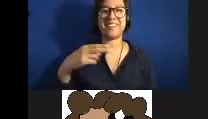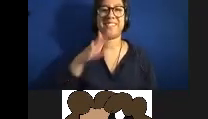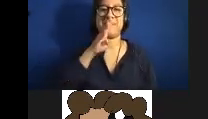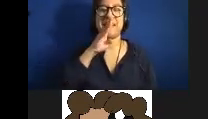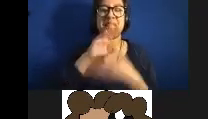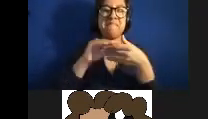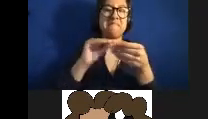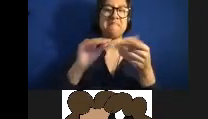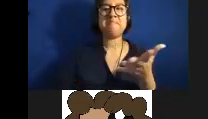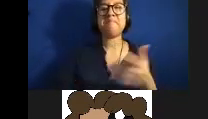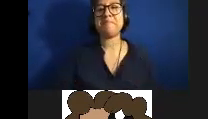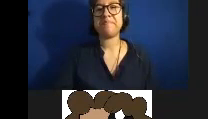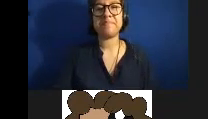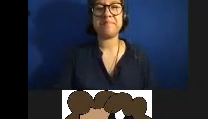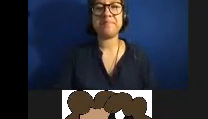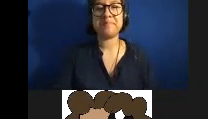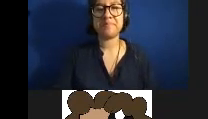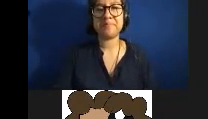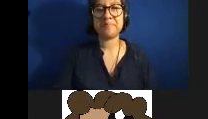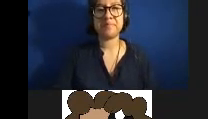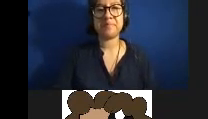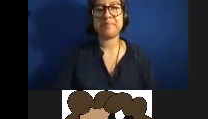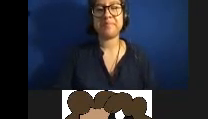I think that